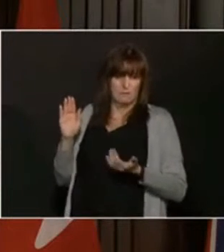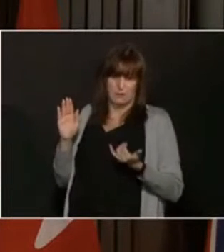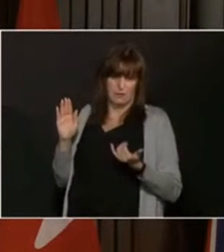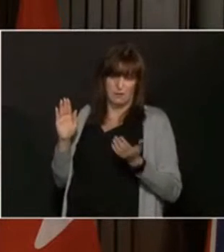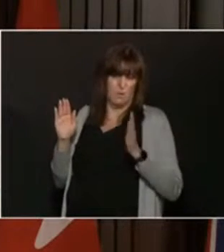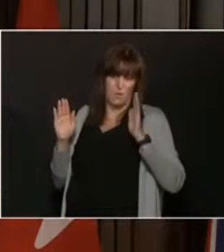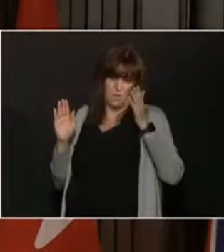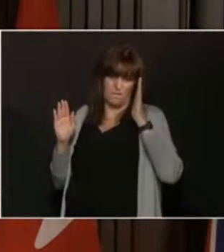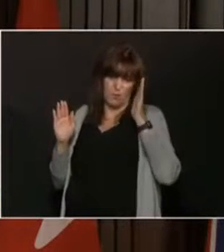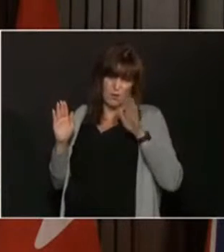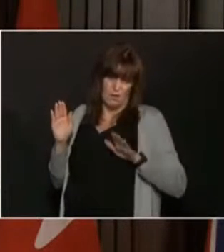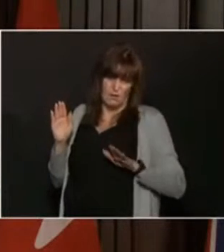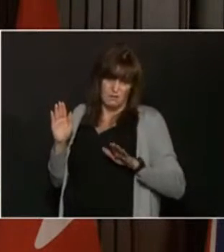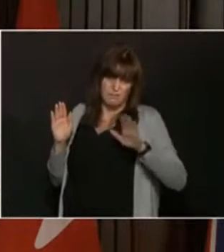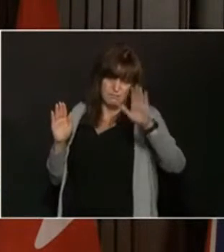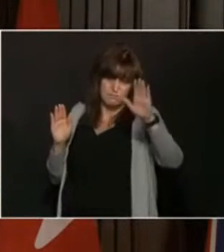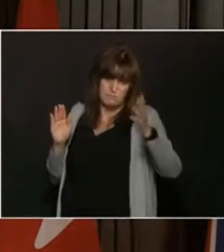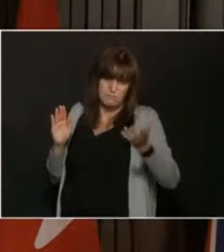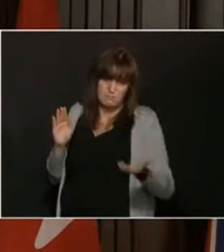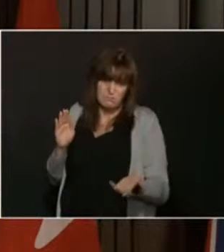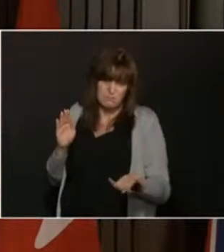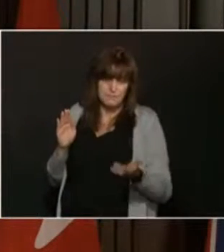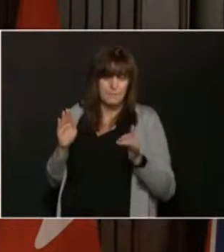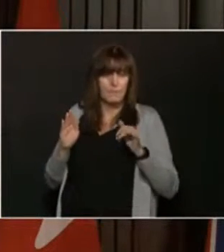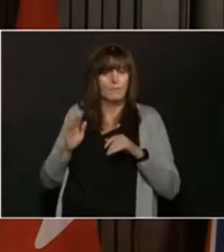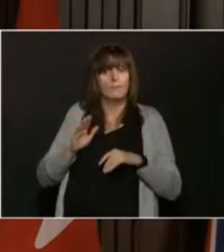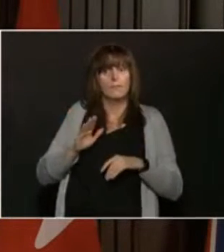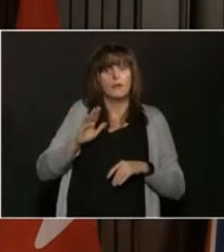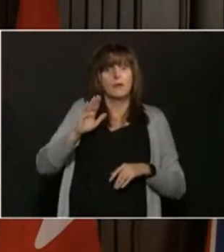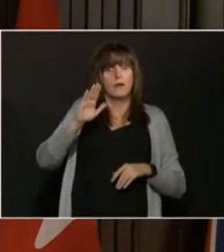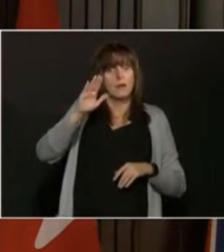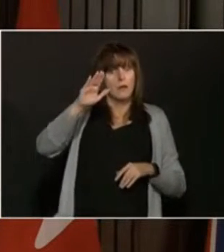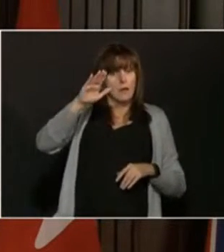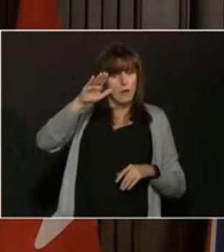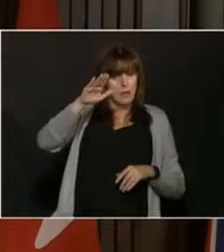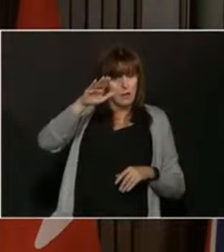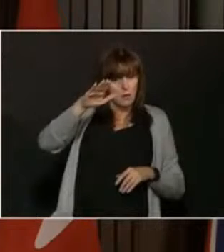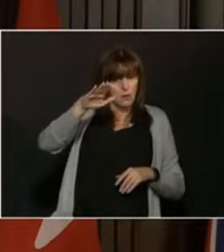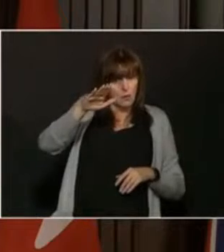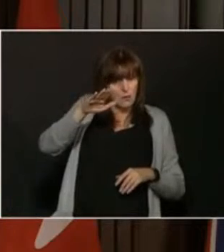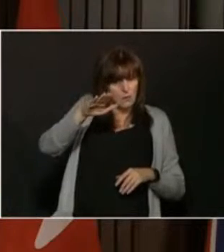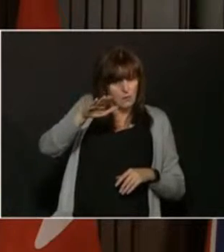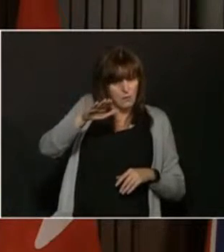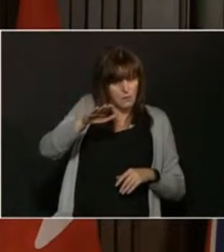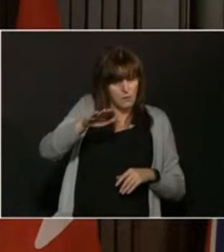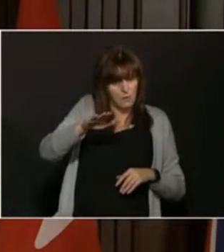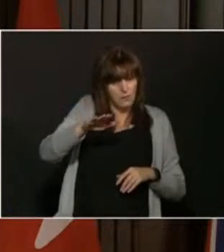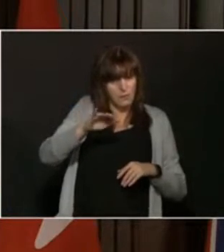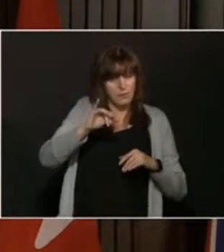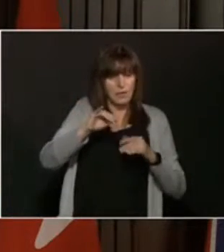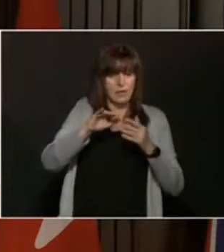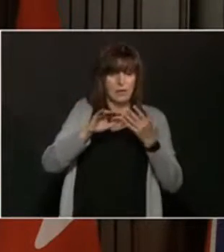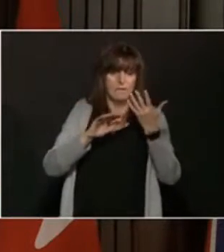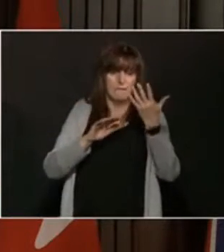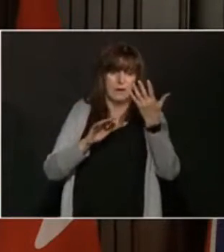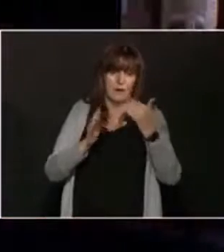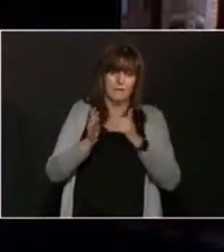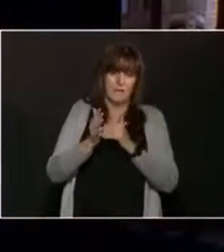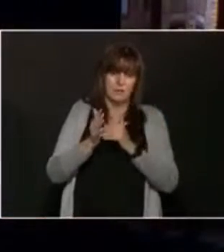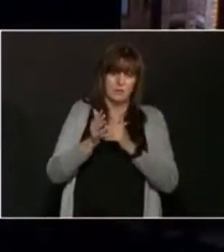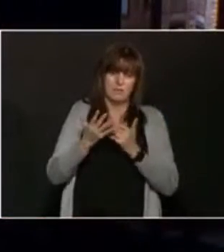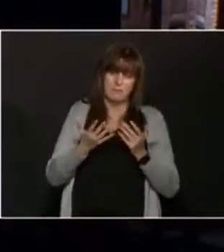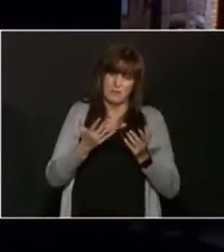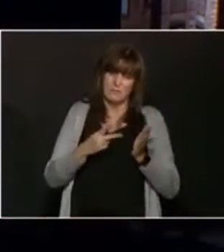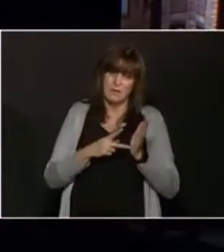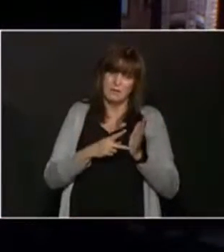the epidemic curve comes back down, to double or even exceed that 5,000 number. Follow-up.